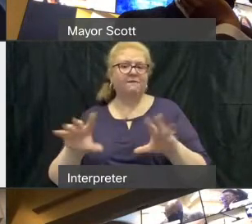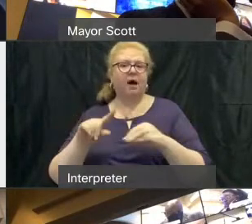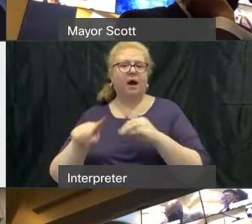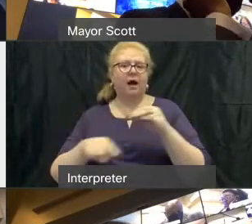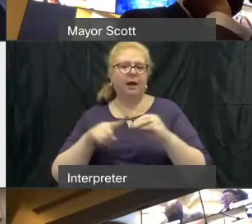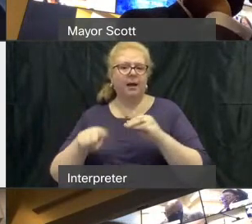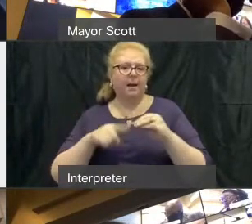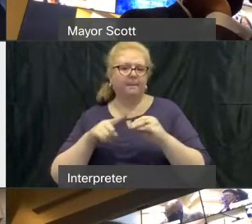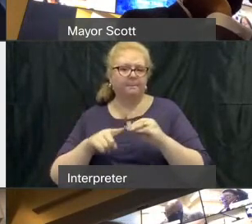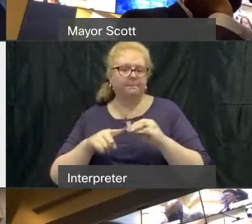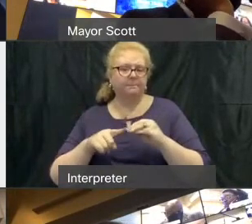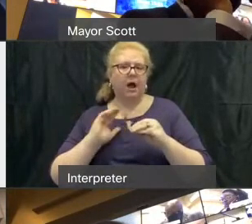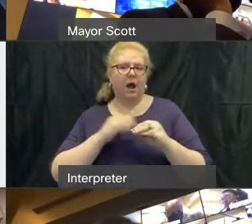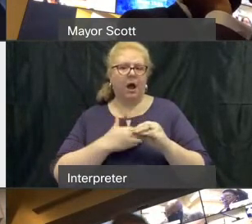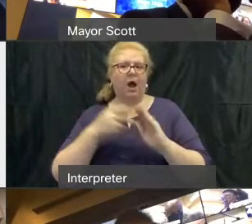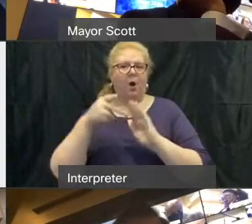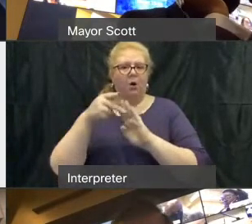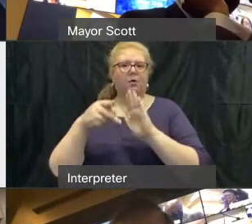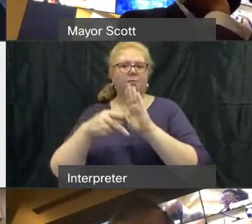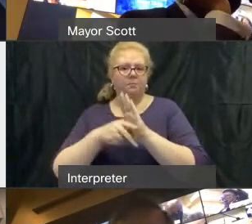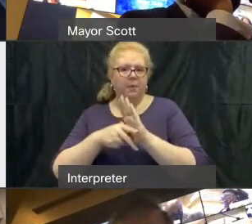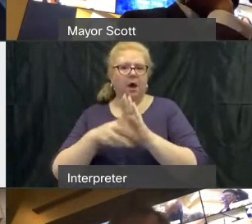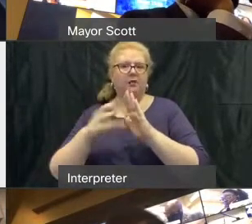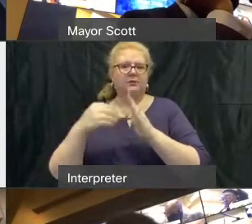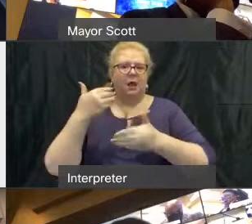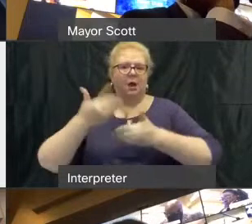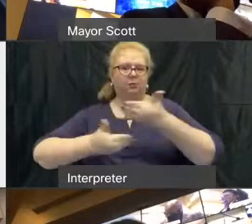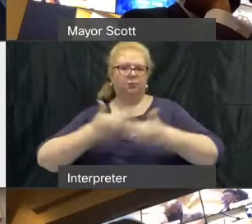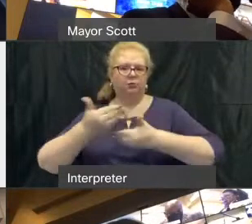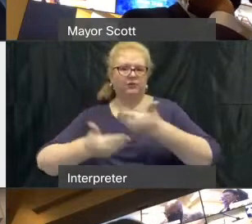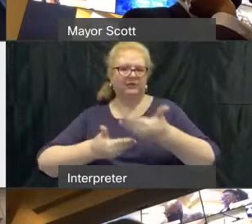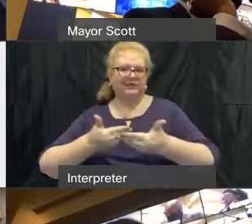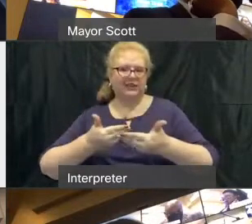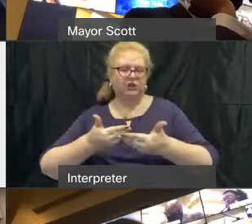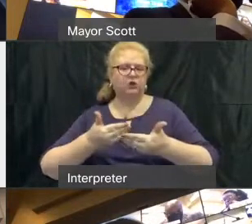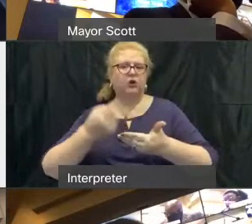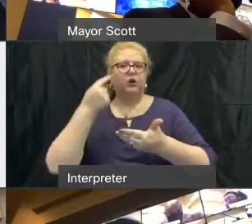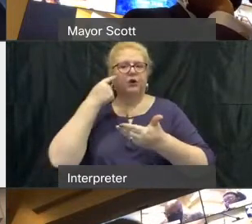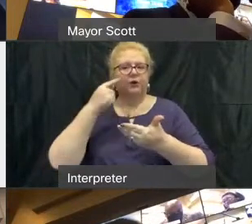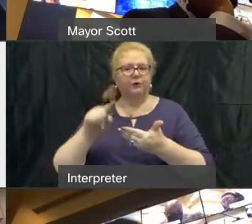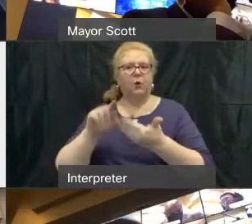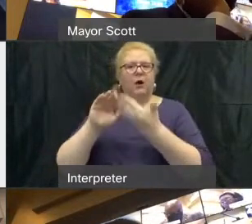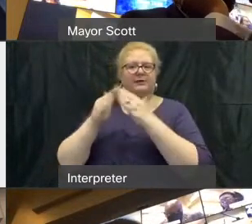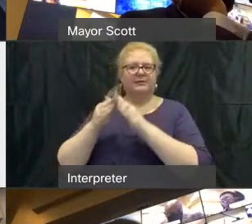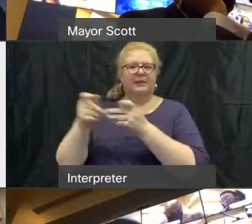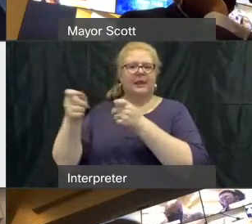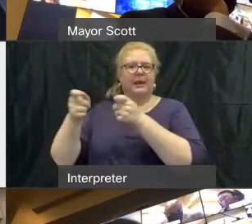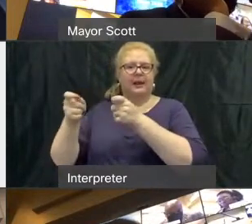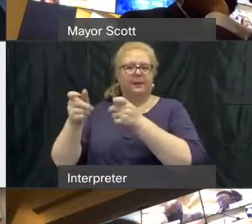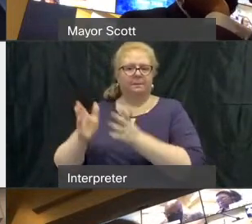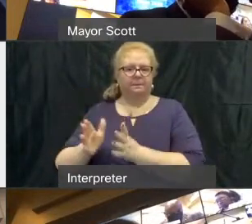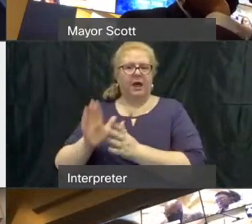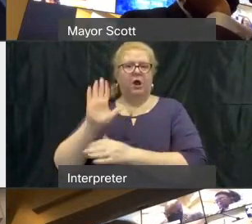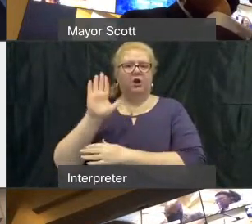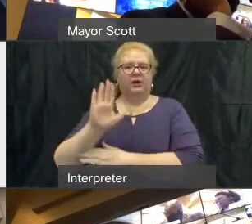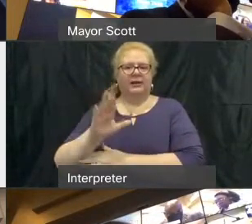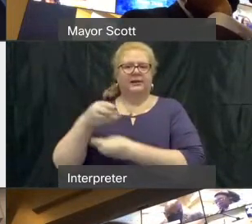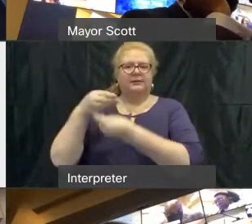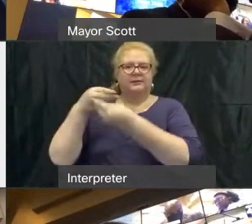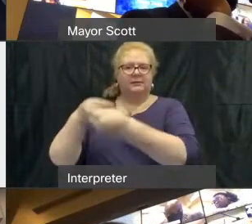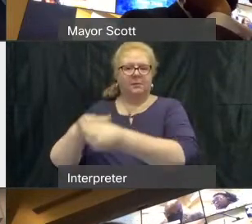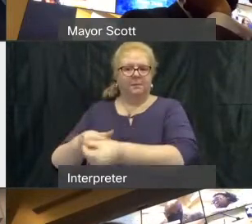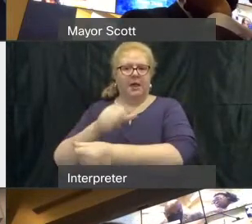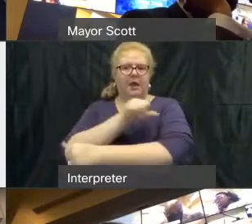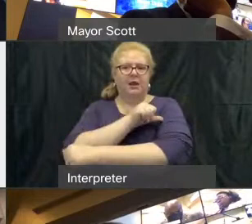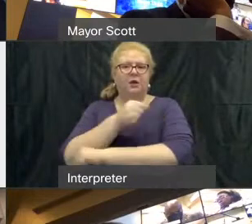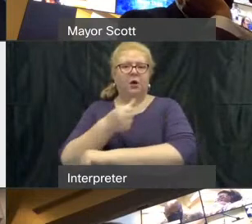our policy, essentially policy and procedure, where the city manager's spending authority is concerned, and if